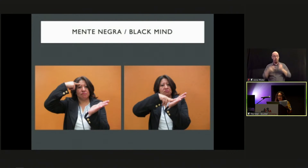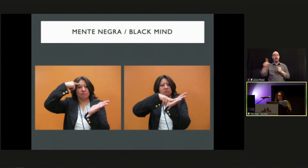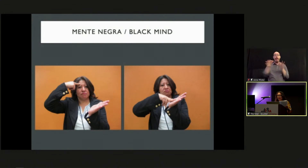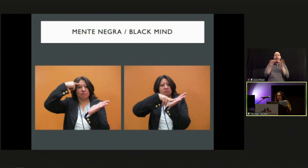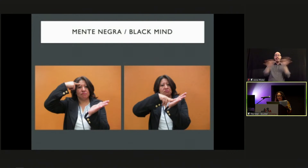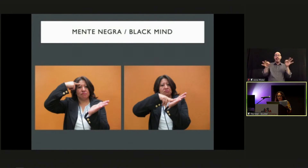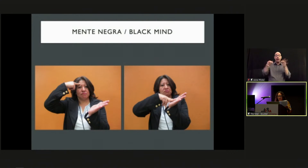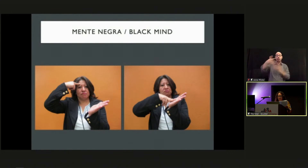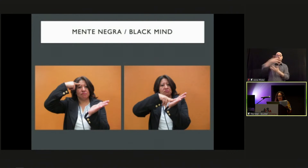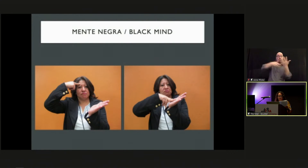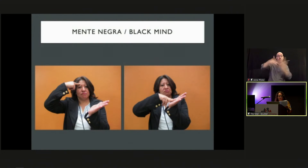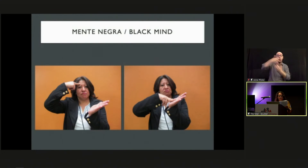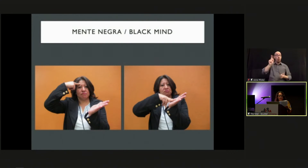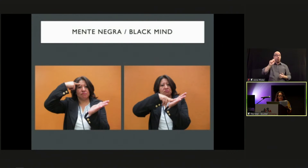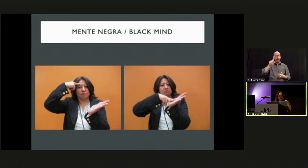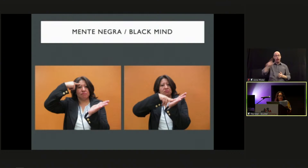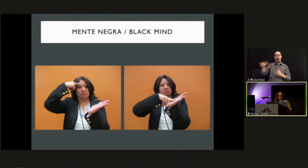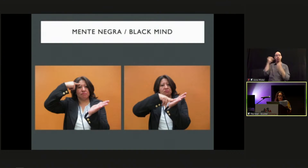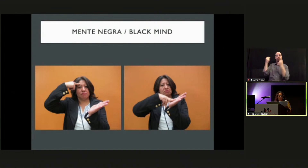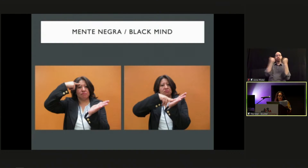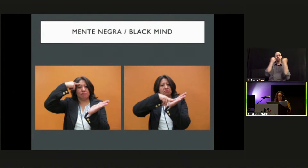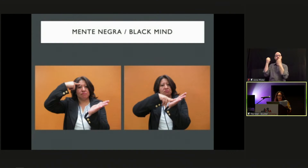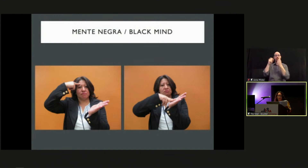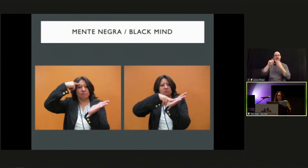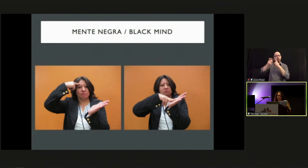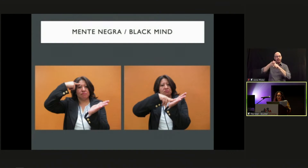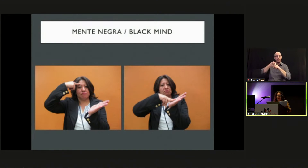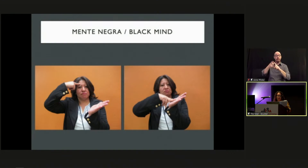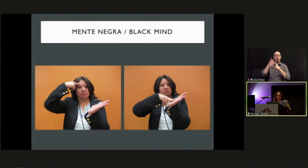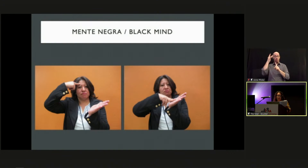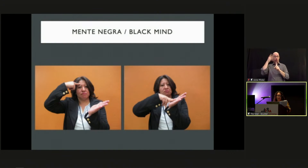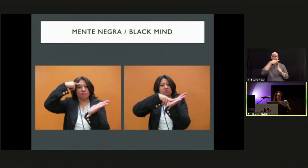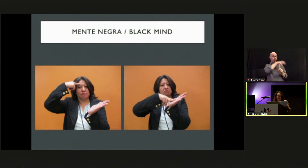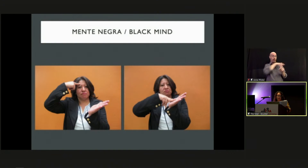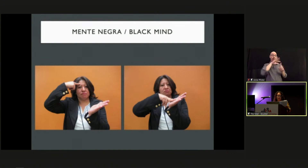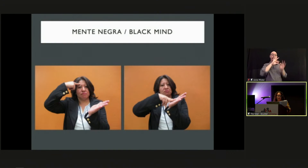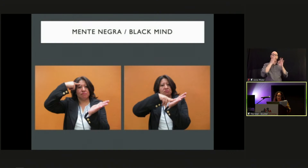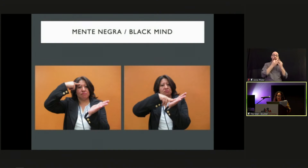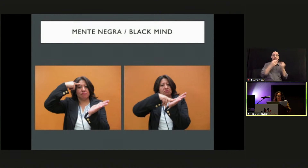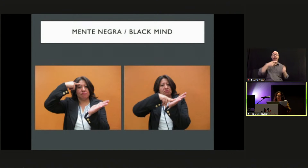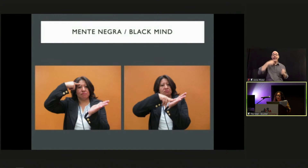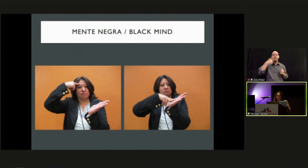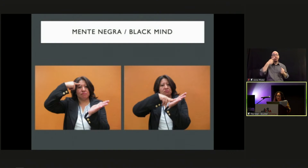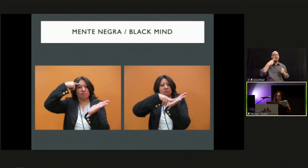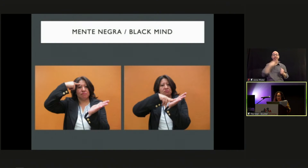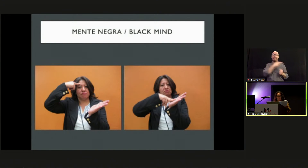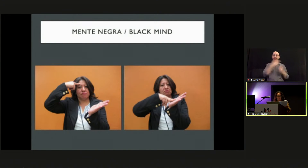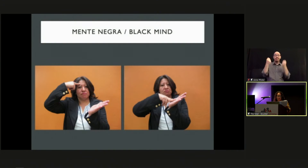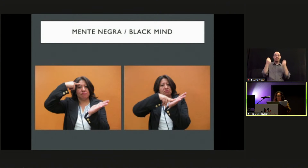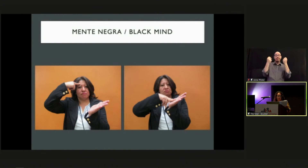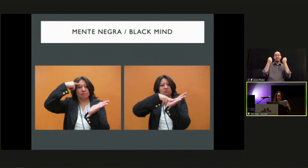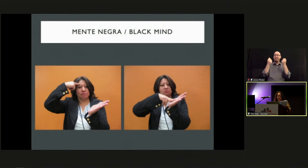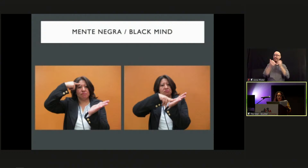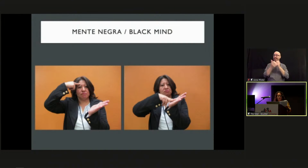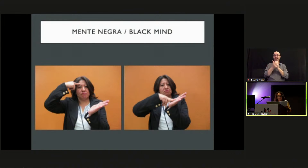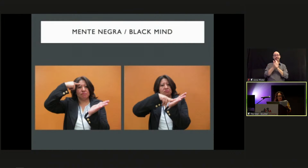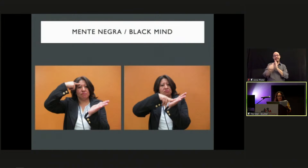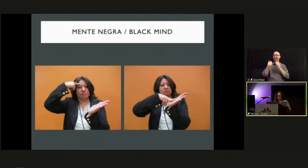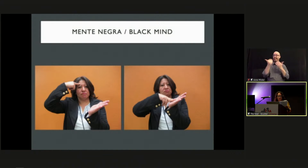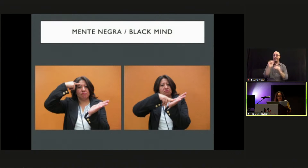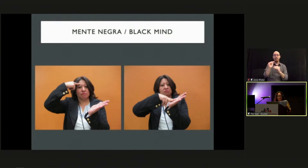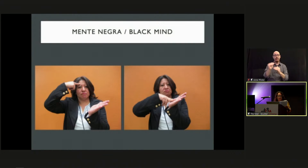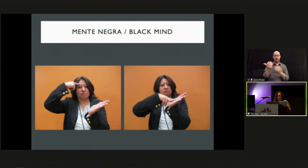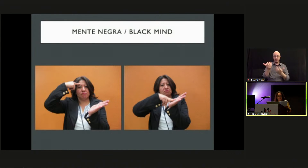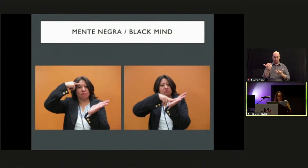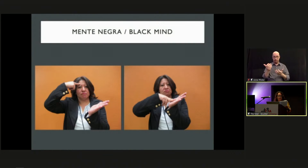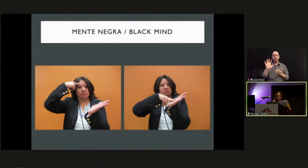happened among signing friends, especially since most of their families were hearing and had limited skills in LSM. However, it's